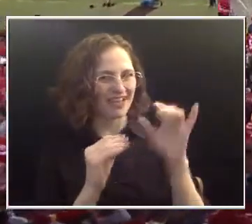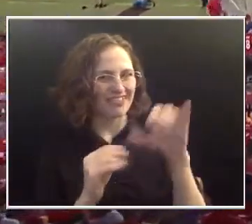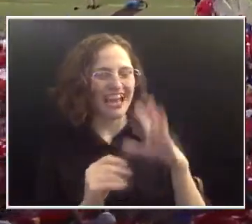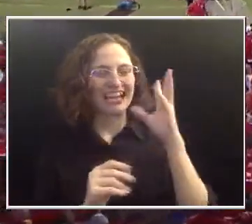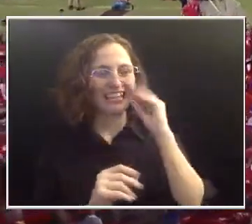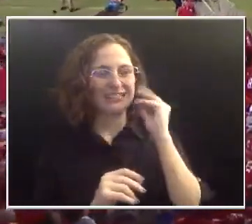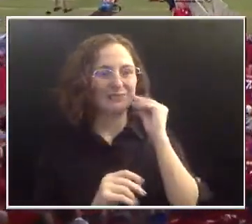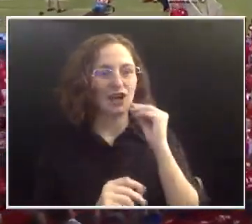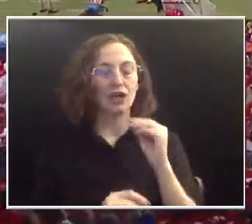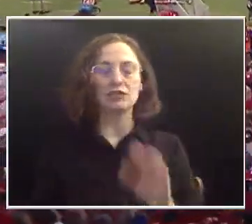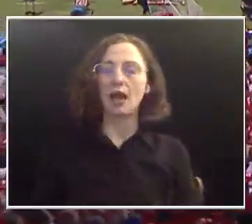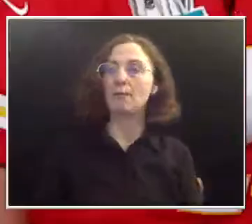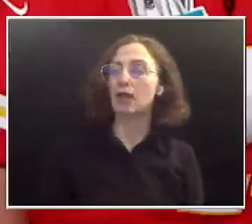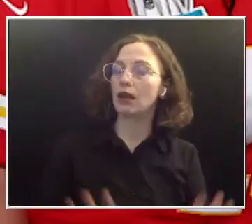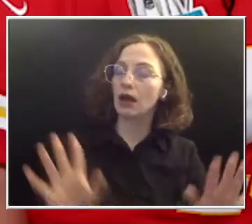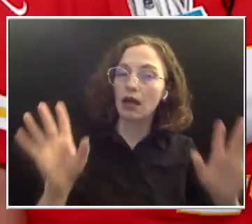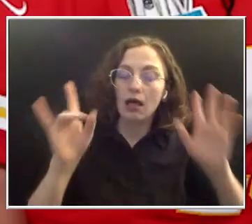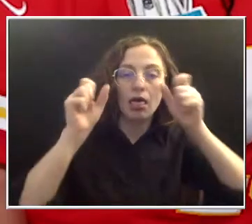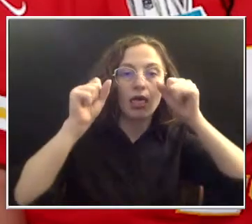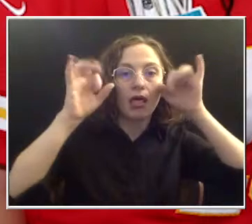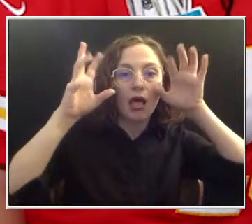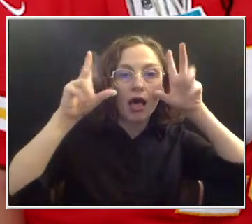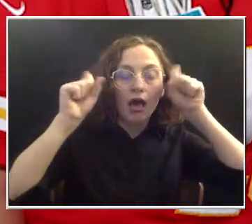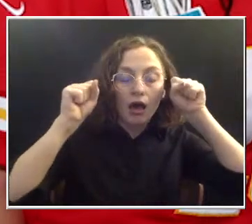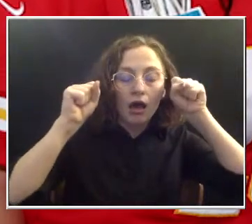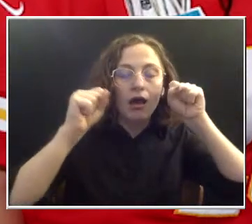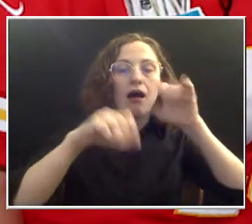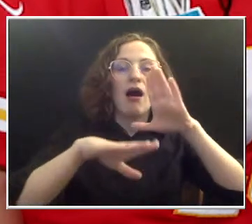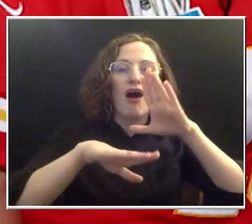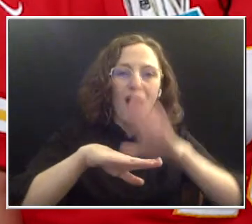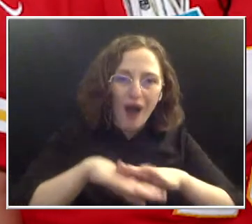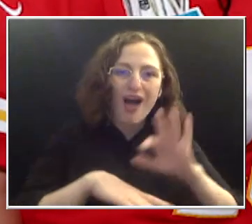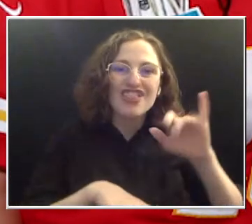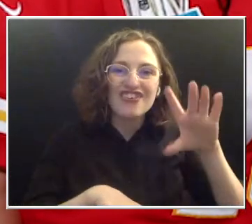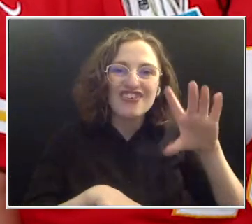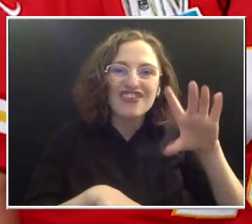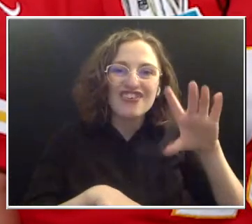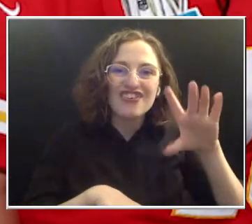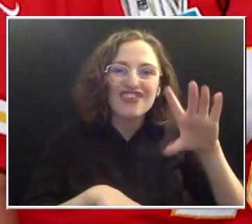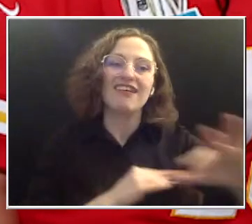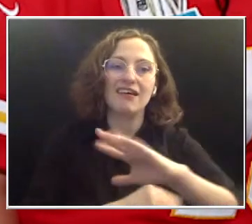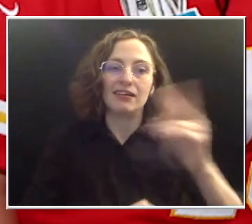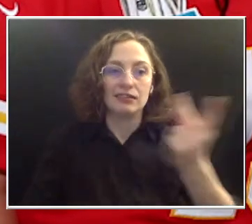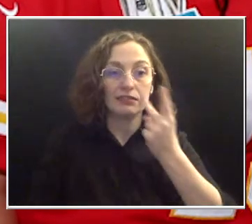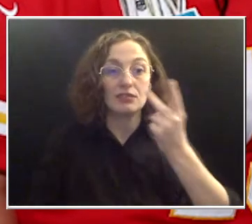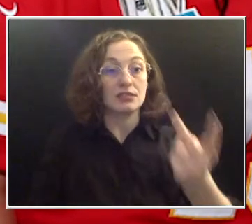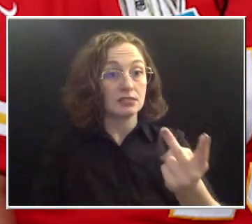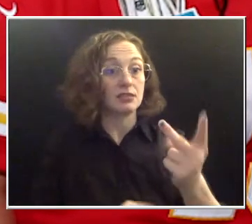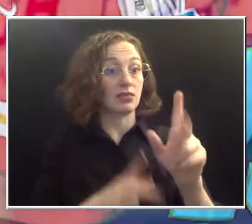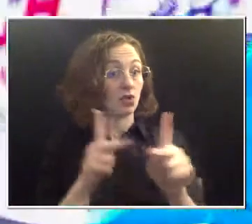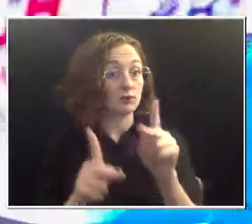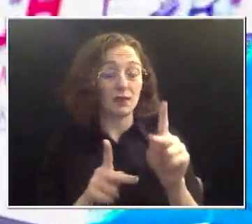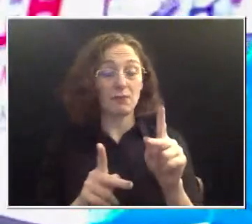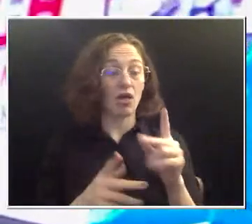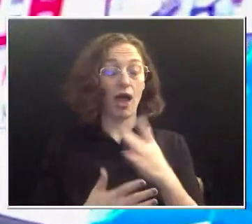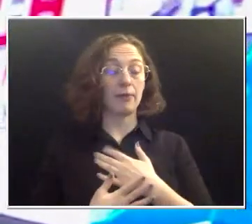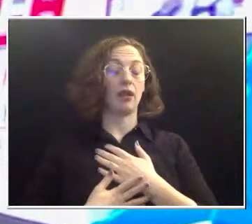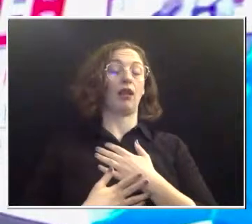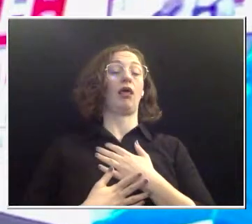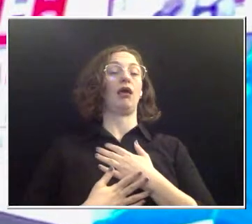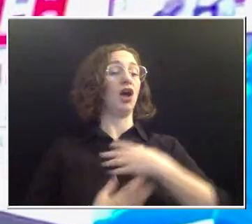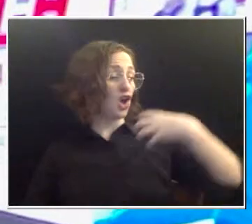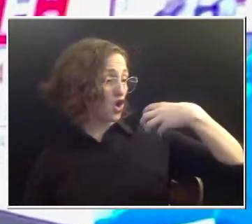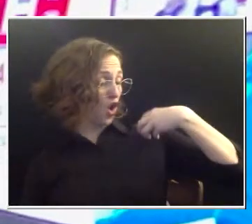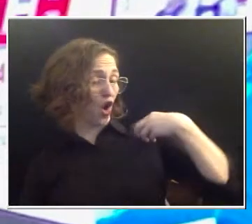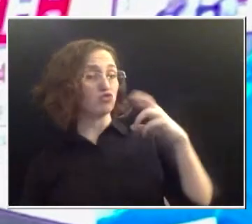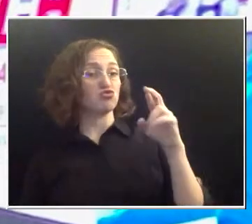unreal. Being out on the field and just seeing all those people, it's undescribable. Coach Reed. It is such a cool experience. Yeah, we did get to